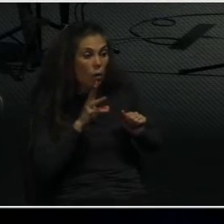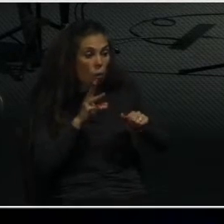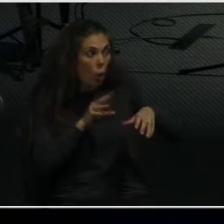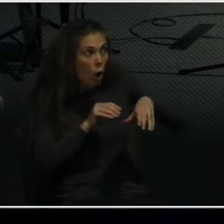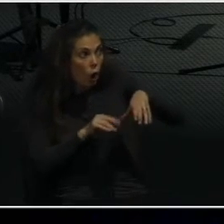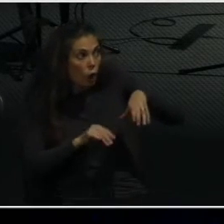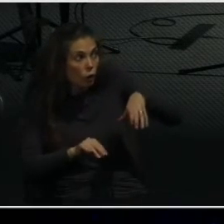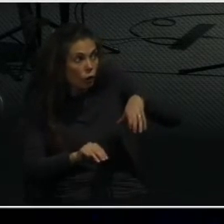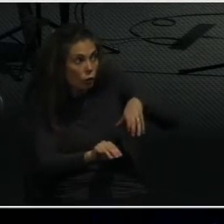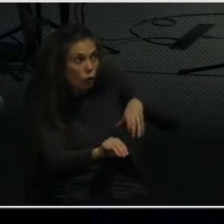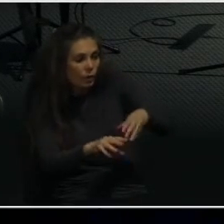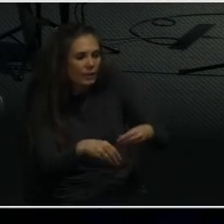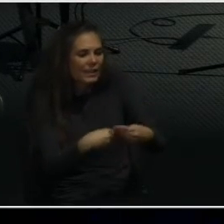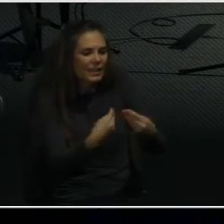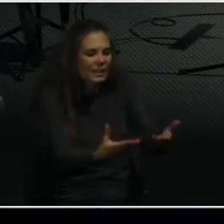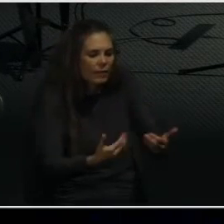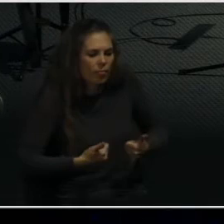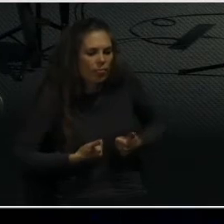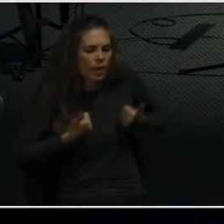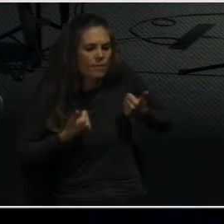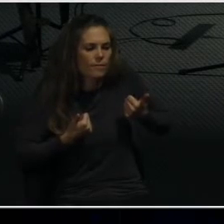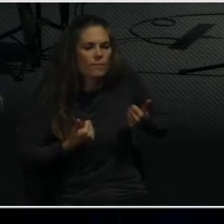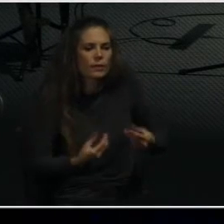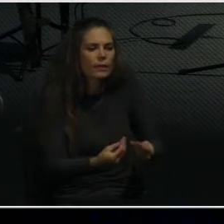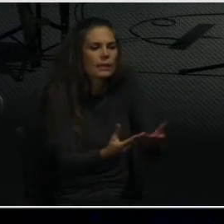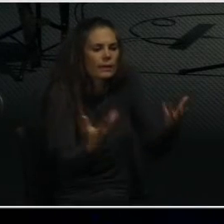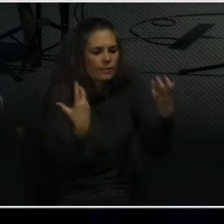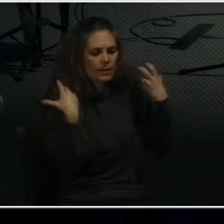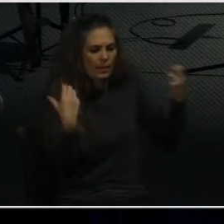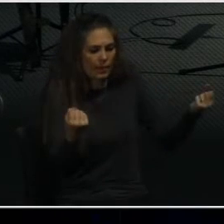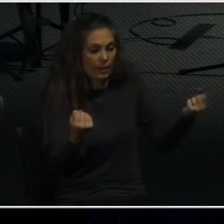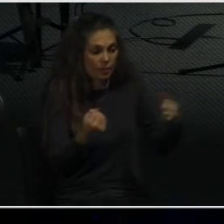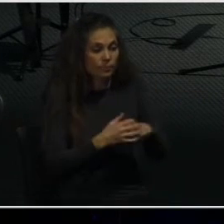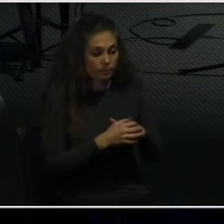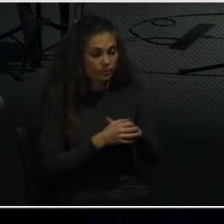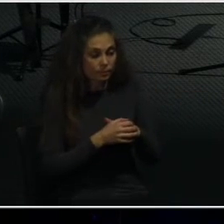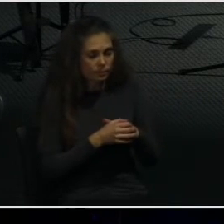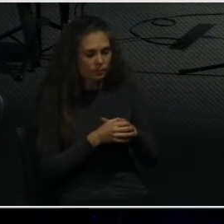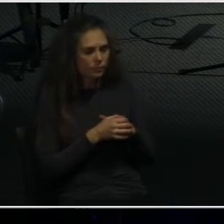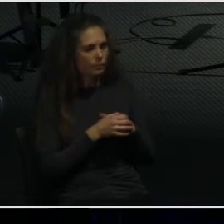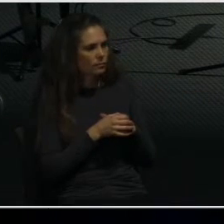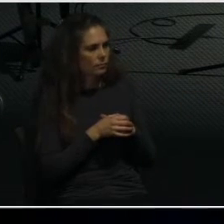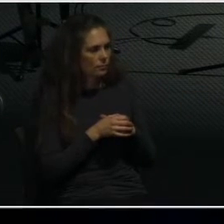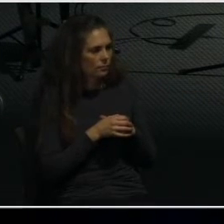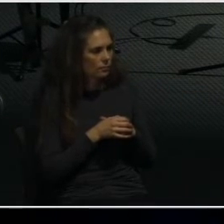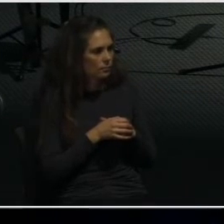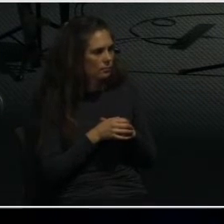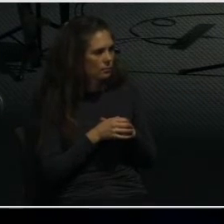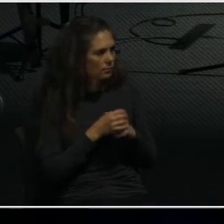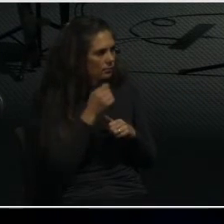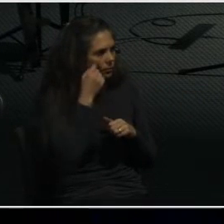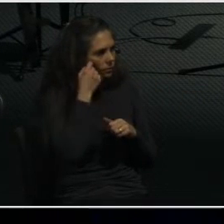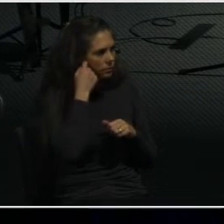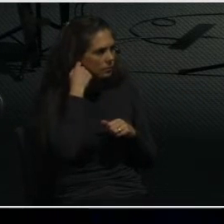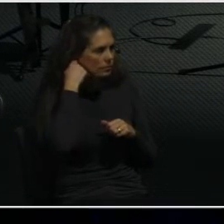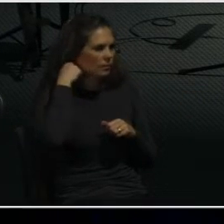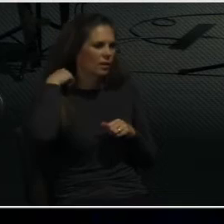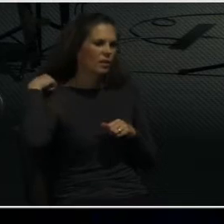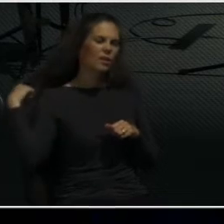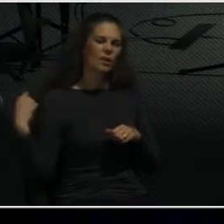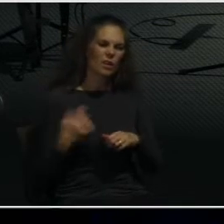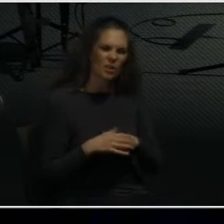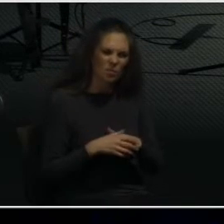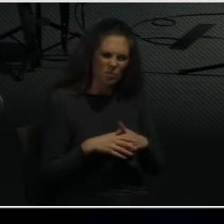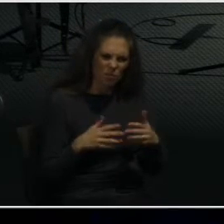But then the question is, what does it mean? Like, what is this really? What is this portraying? Is it going to be